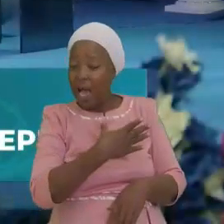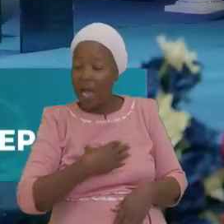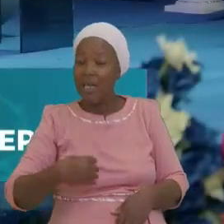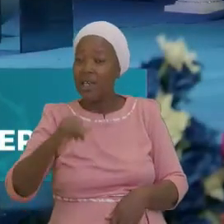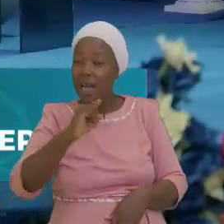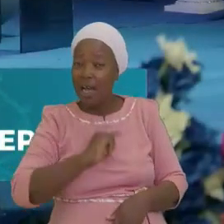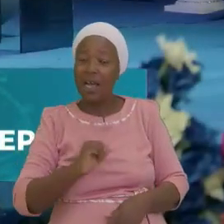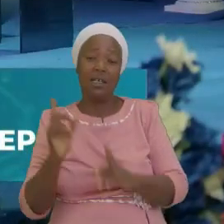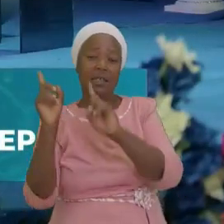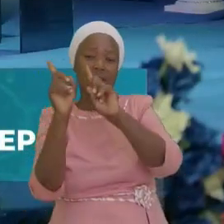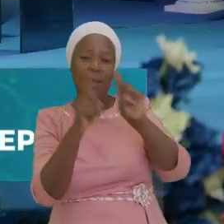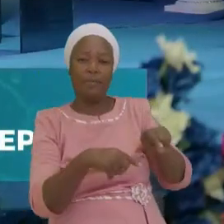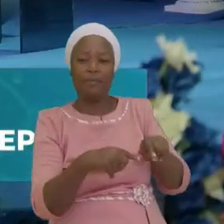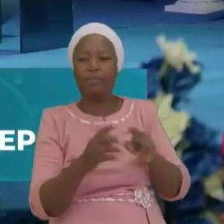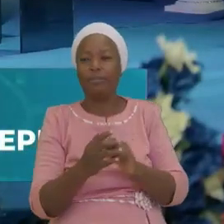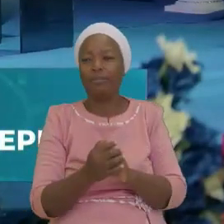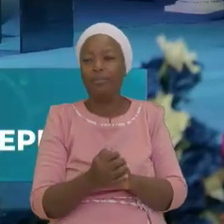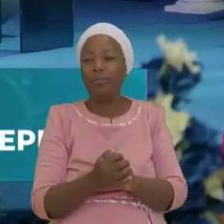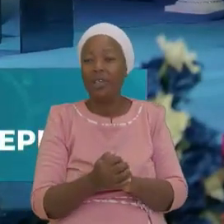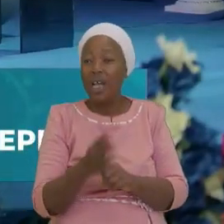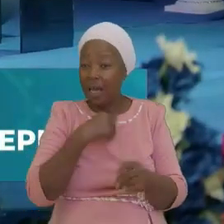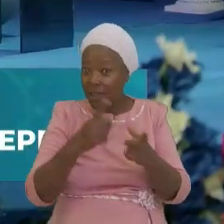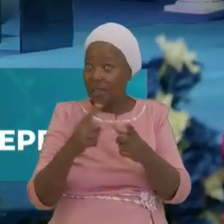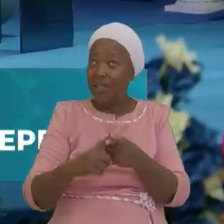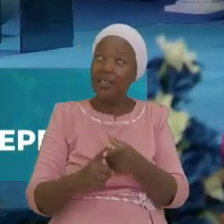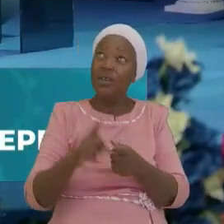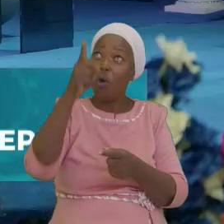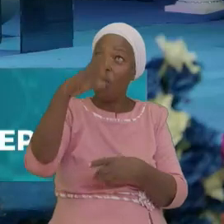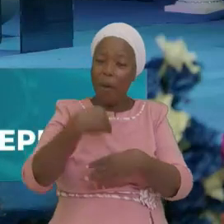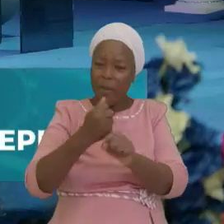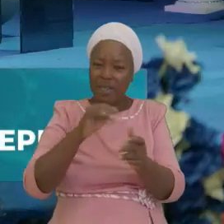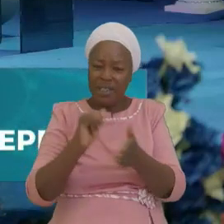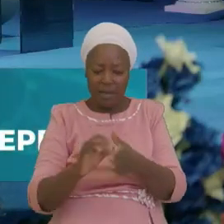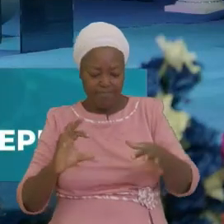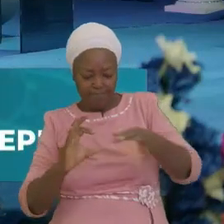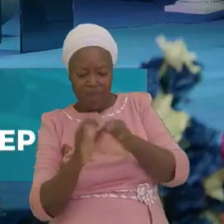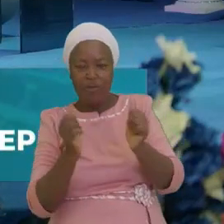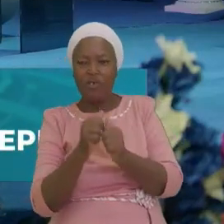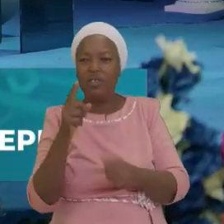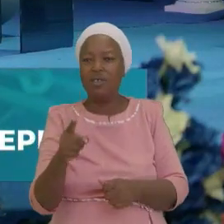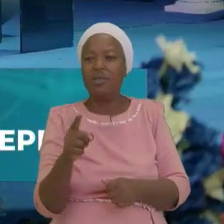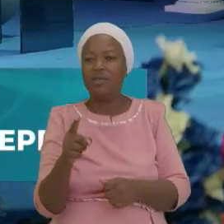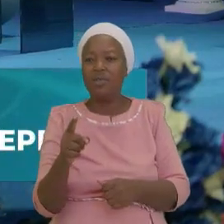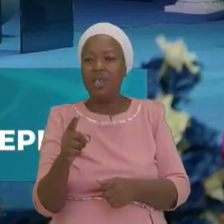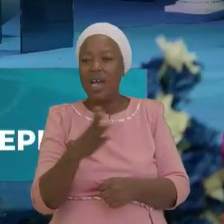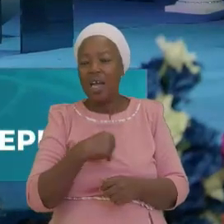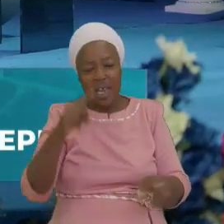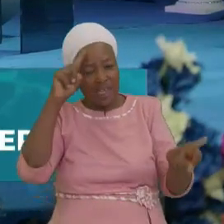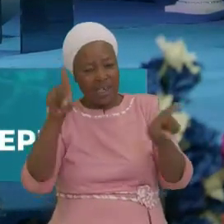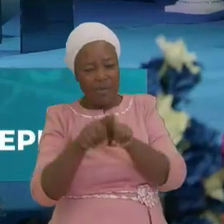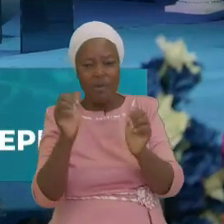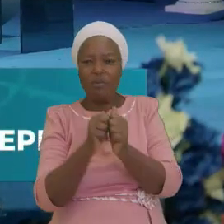come. And then He makes a pact with you, an agreement with